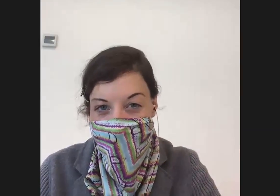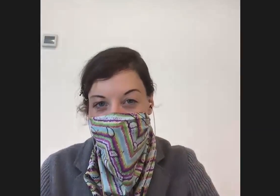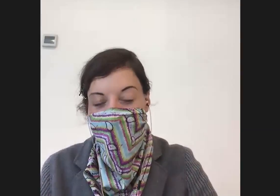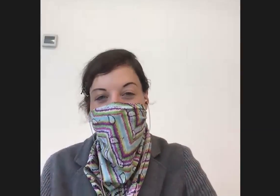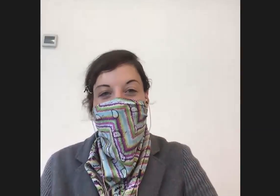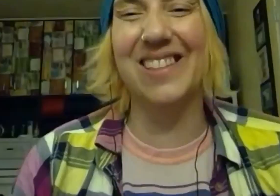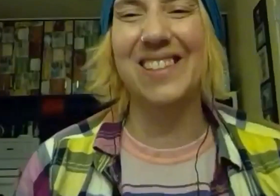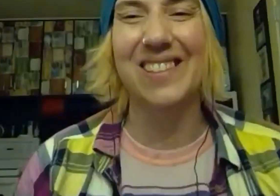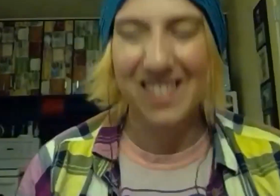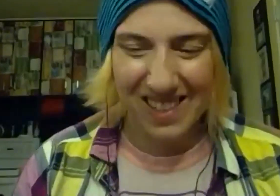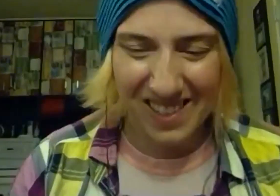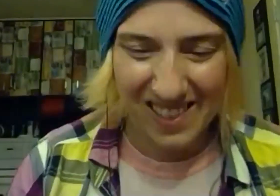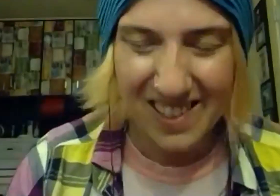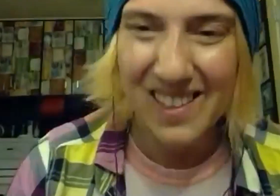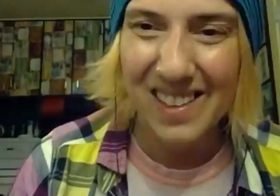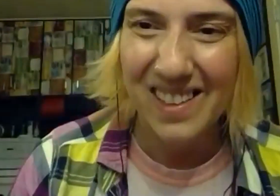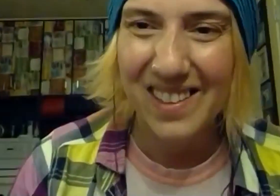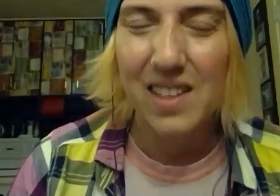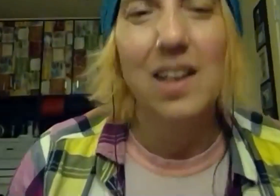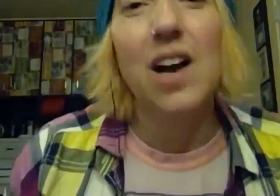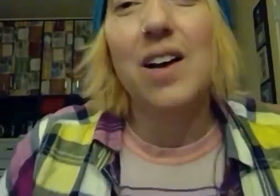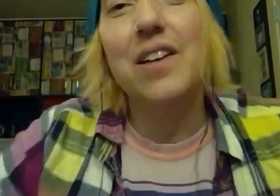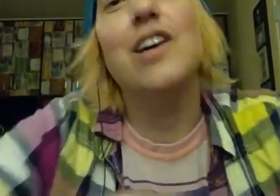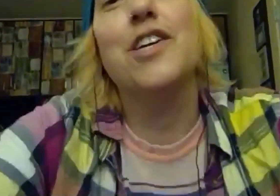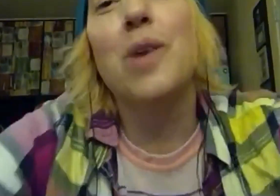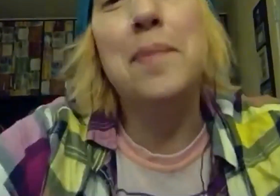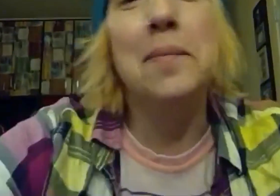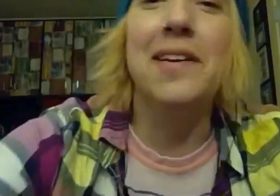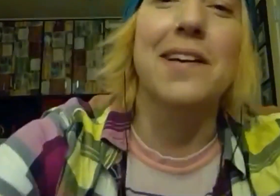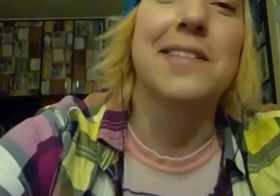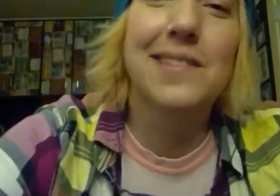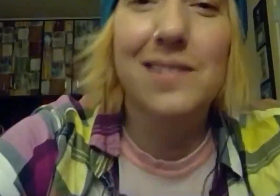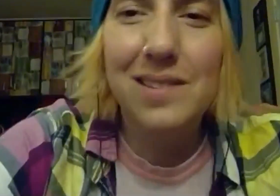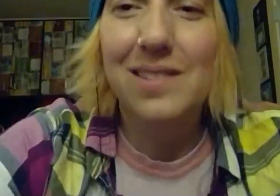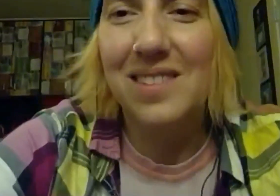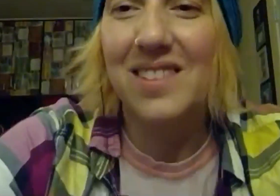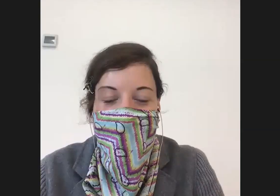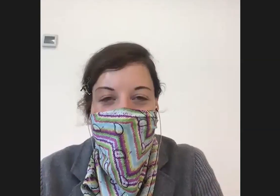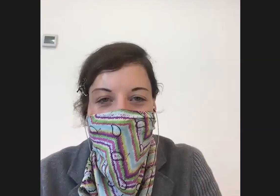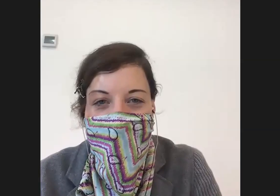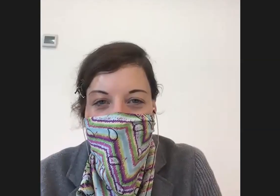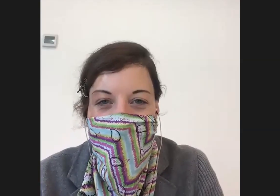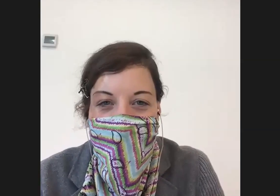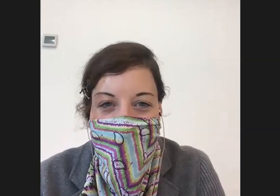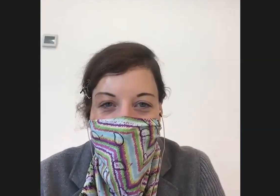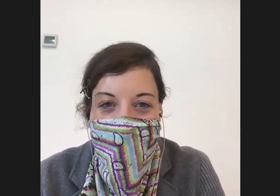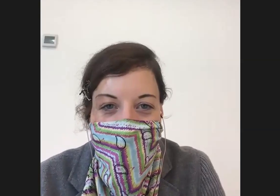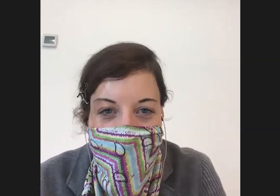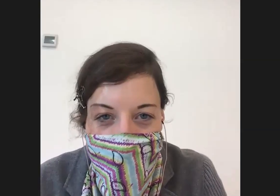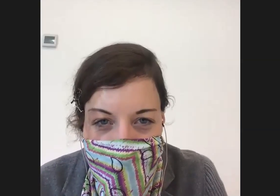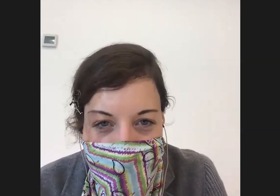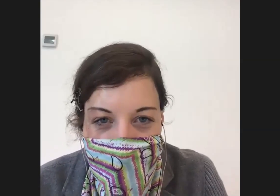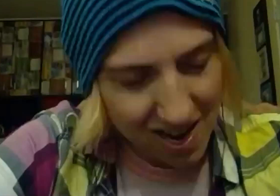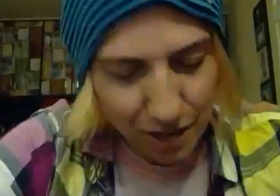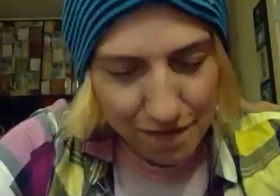myself. I can tie a knot. It's awesome. You're one up on me then. Well, I'd like to ask you a question, Miss